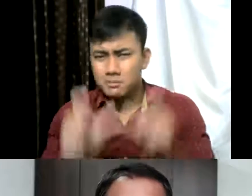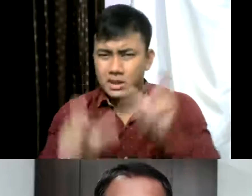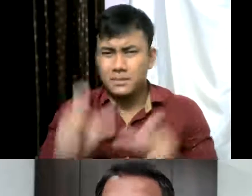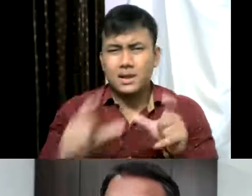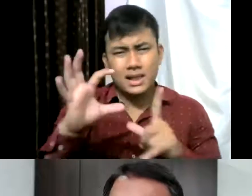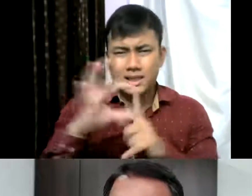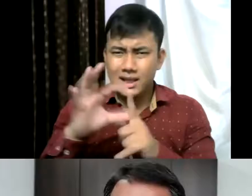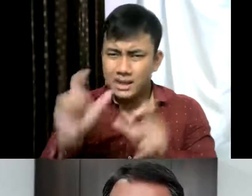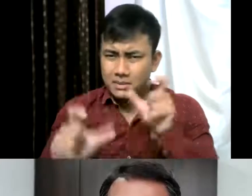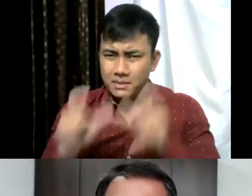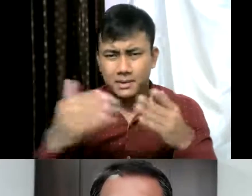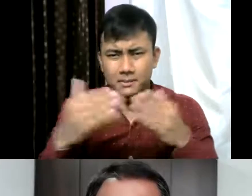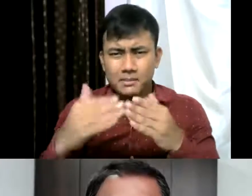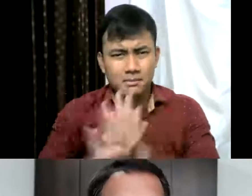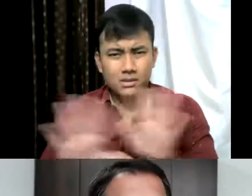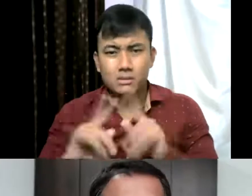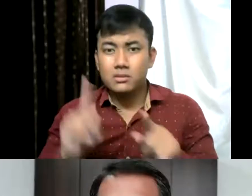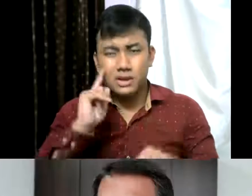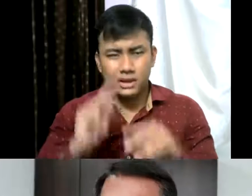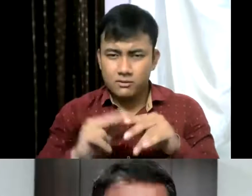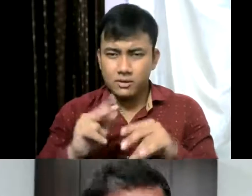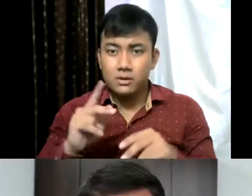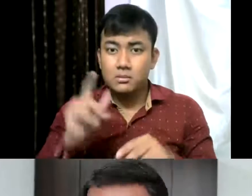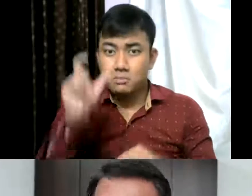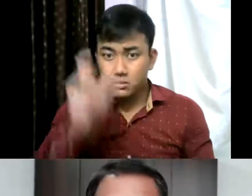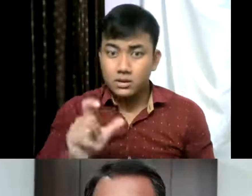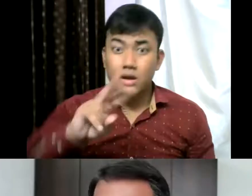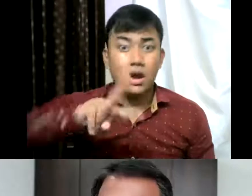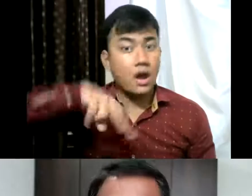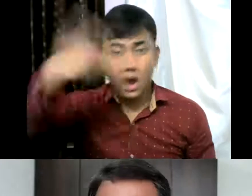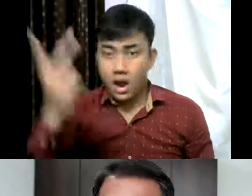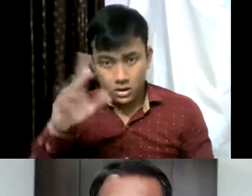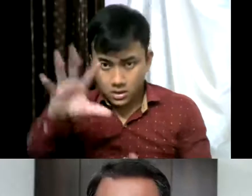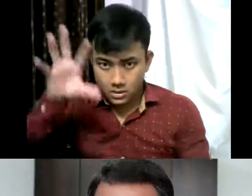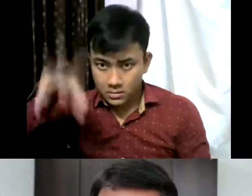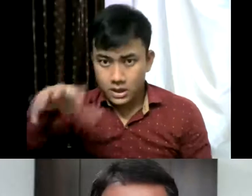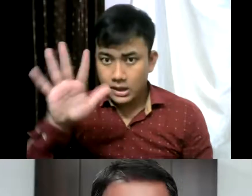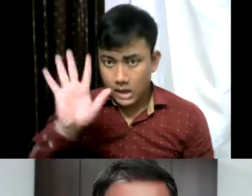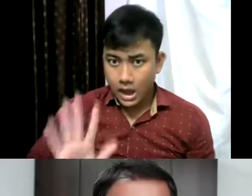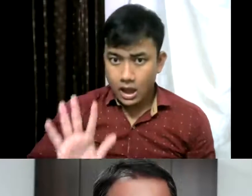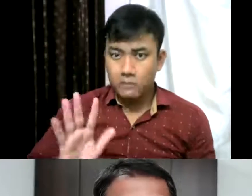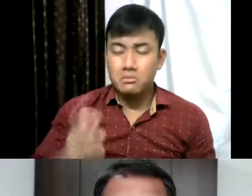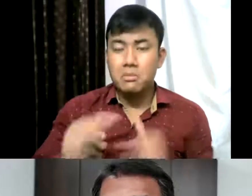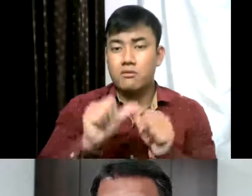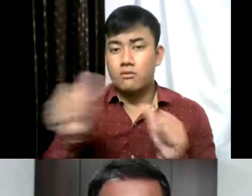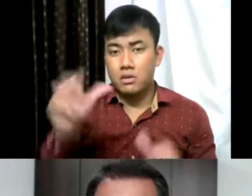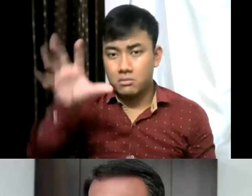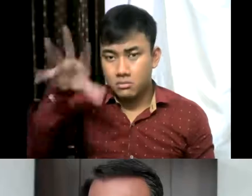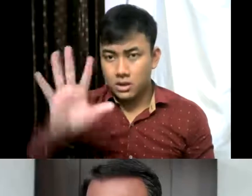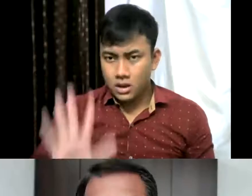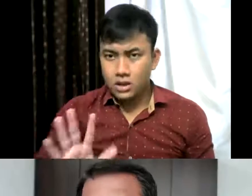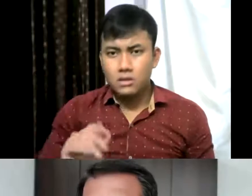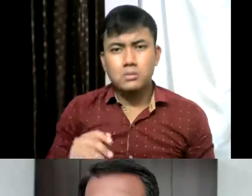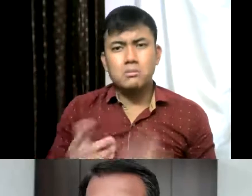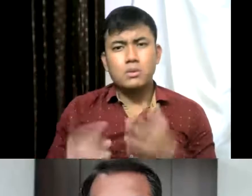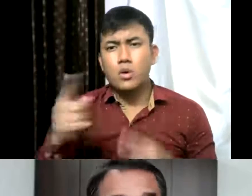likewise. But now suddenly a person from a smaller town, tier 2, tier 3, tier 4 town, could very well have